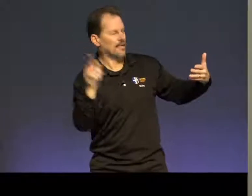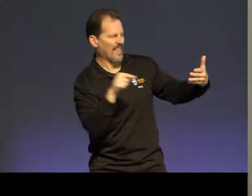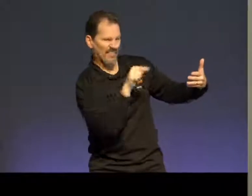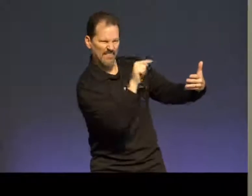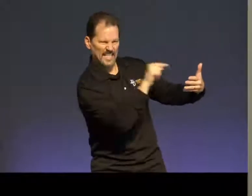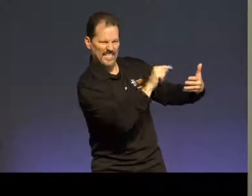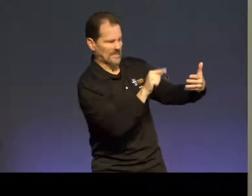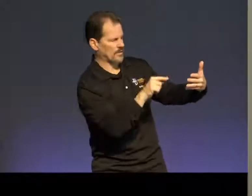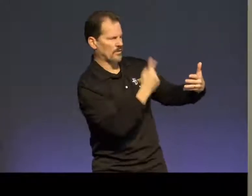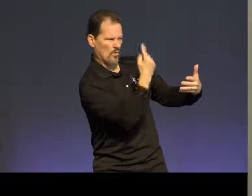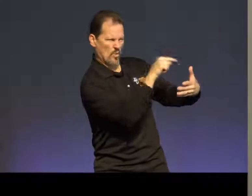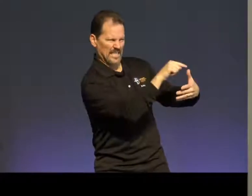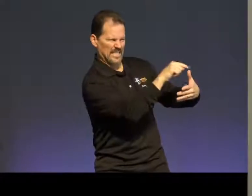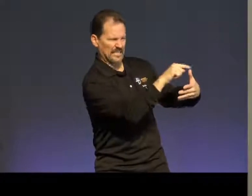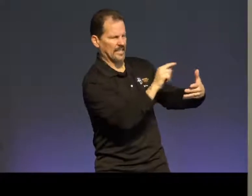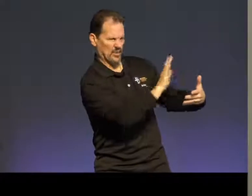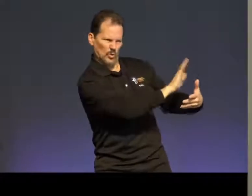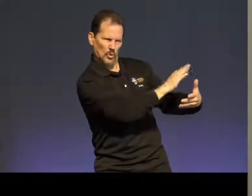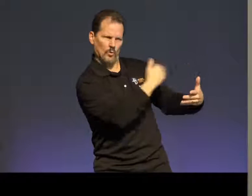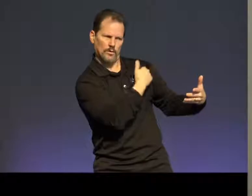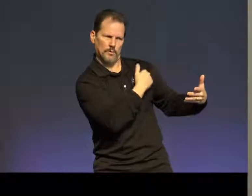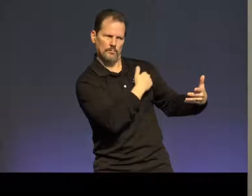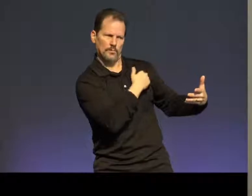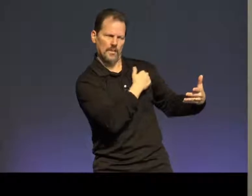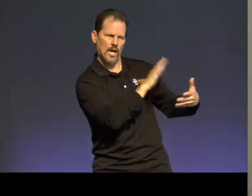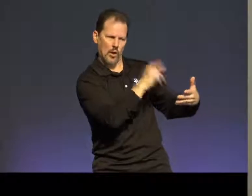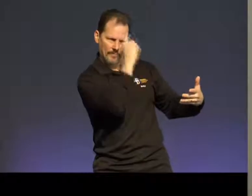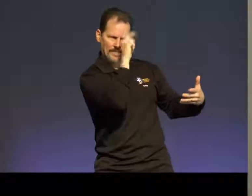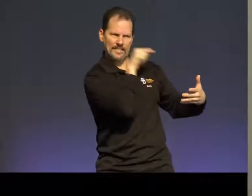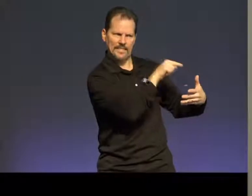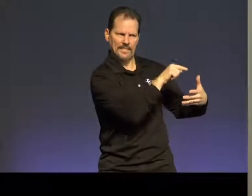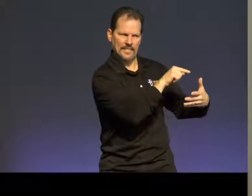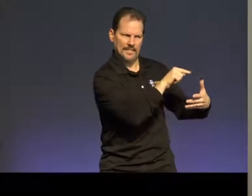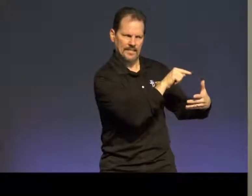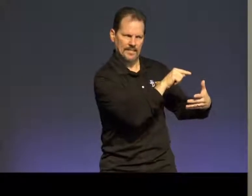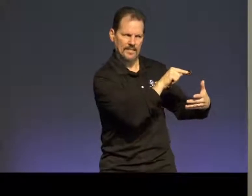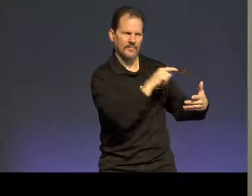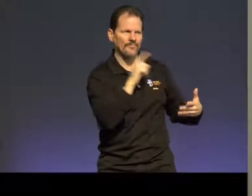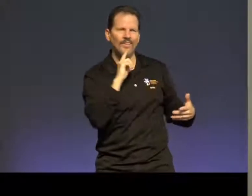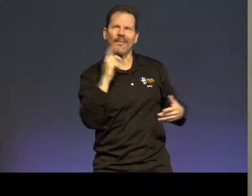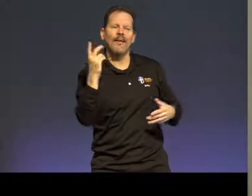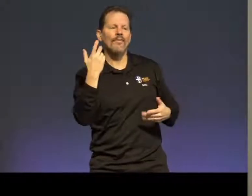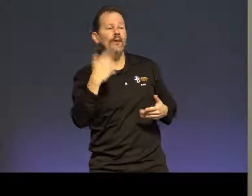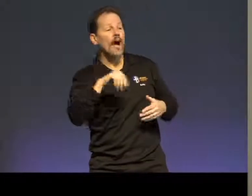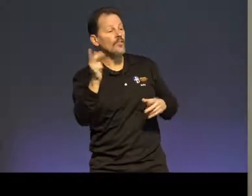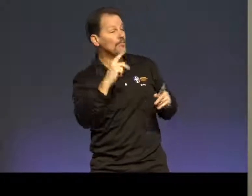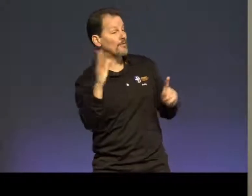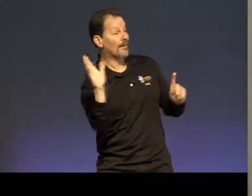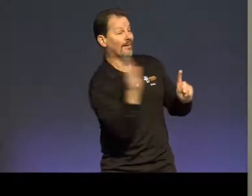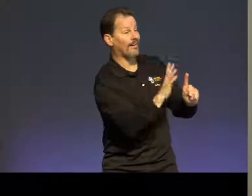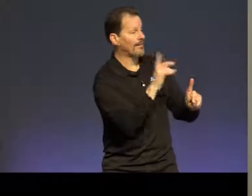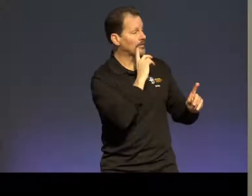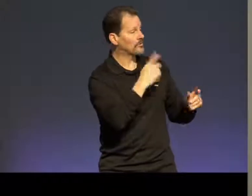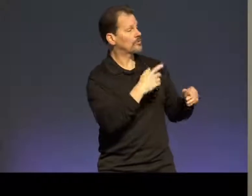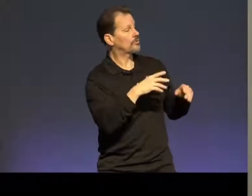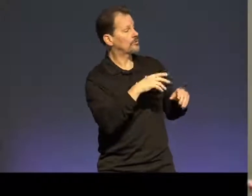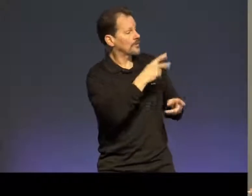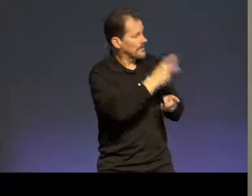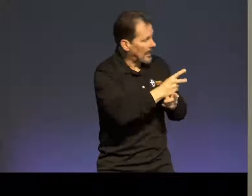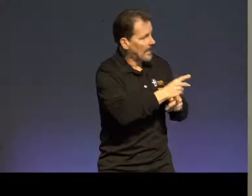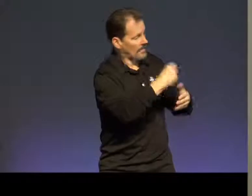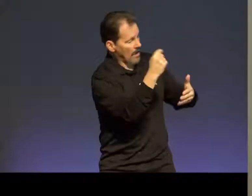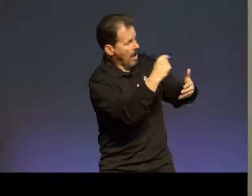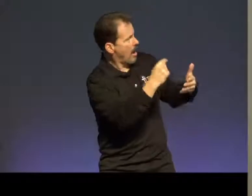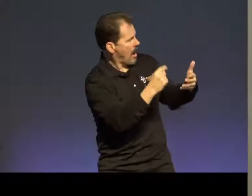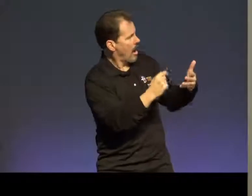spite of you being this way. I sent the people around you, and you're so distressed by the people that may not get with